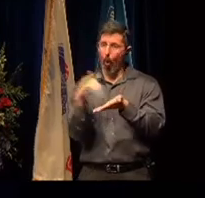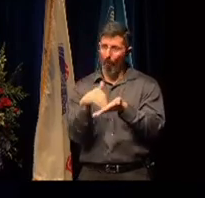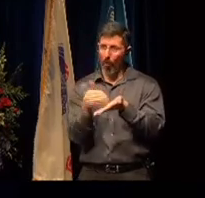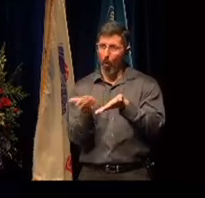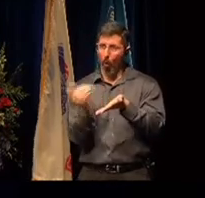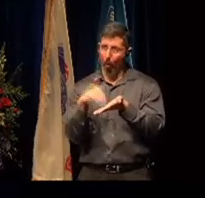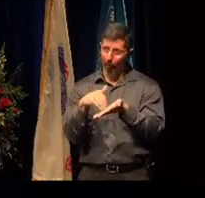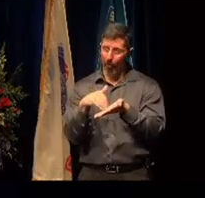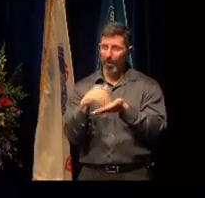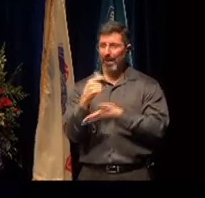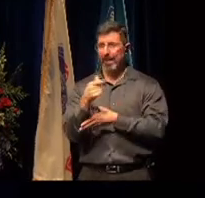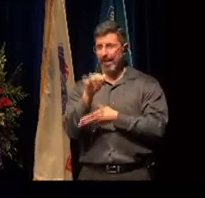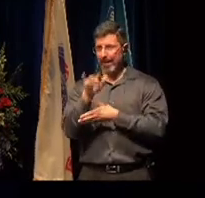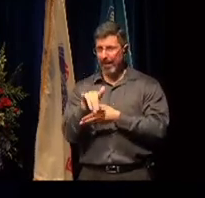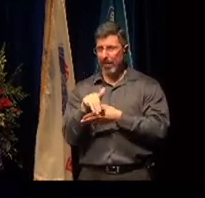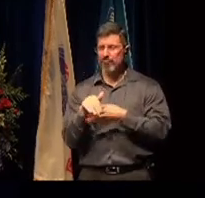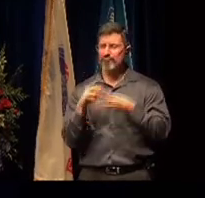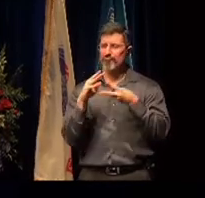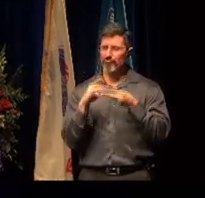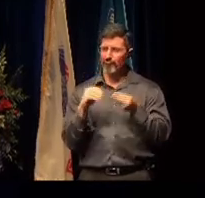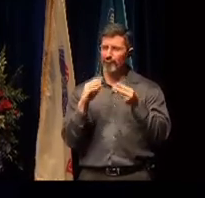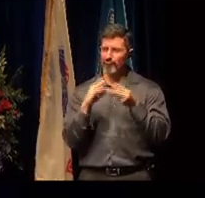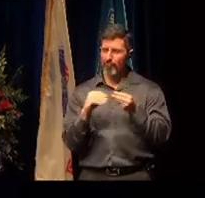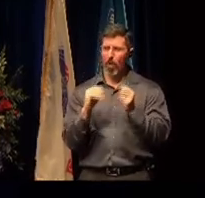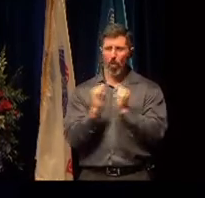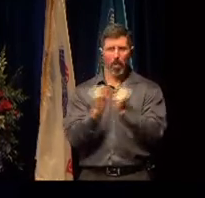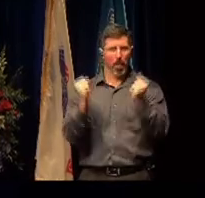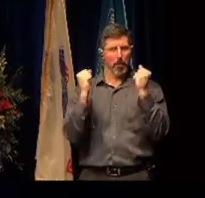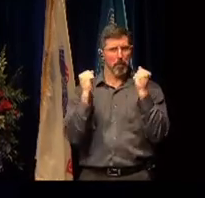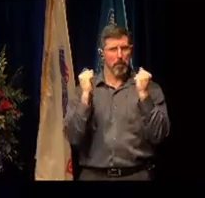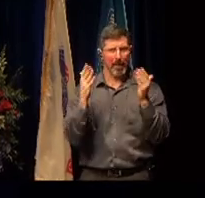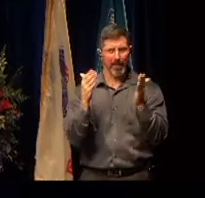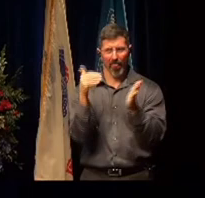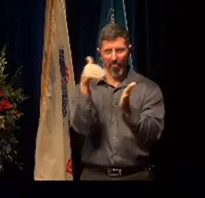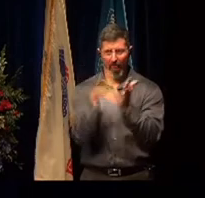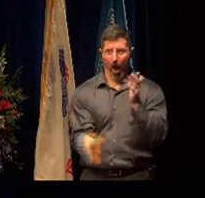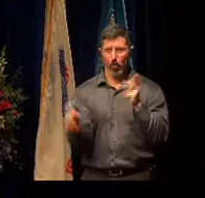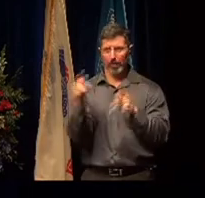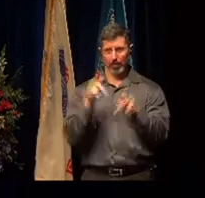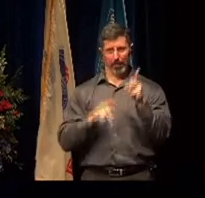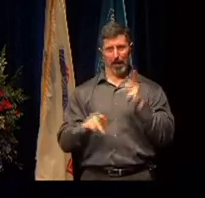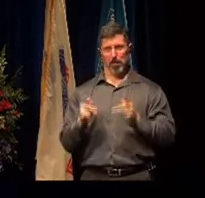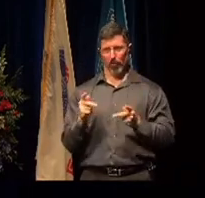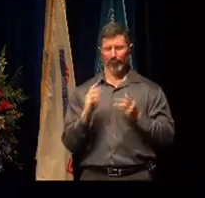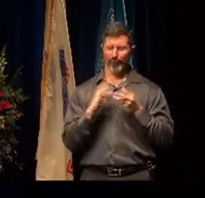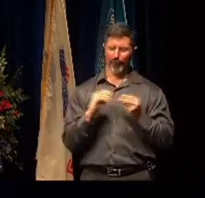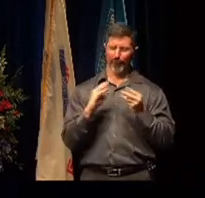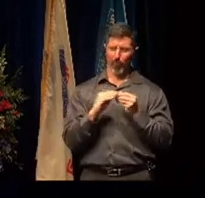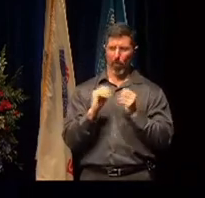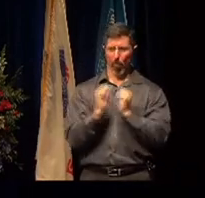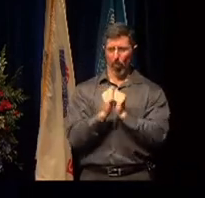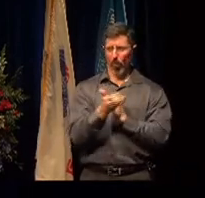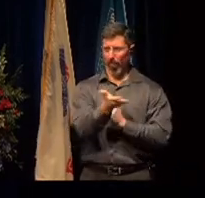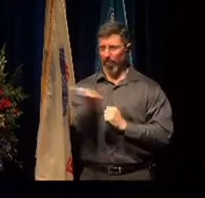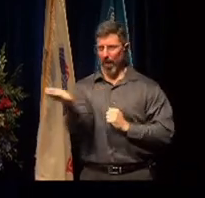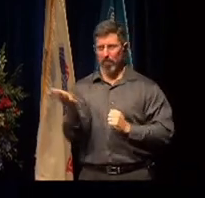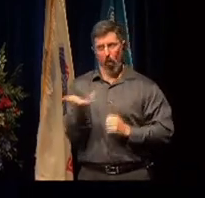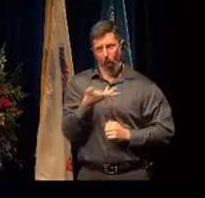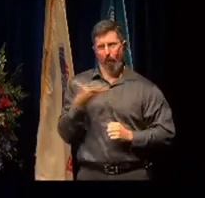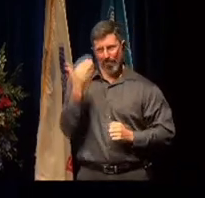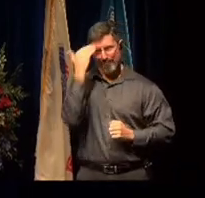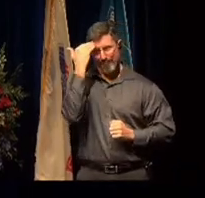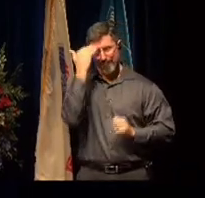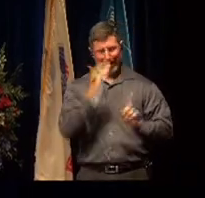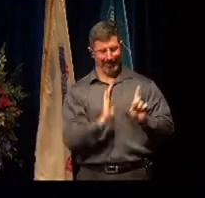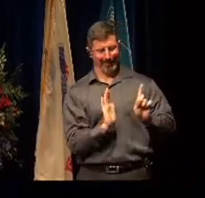Gary shared life-changing experiences with thousands of people, many in this room. We all have stories about him. We can